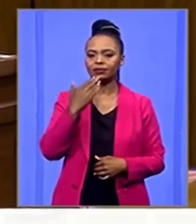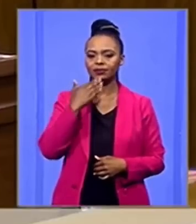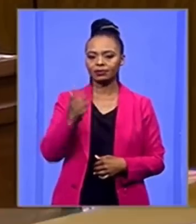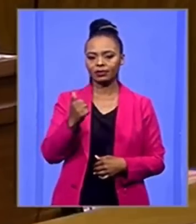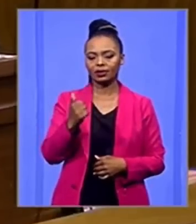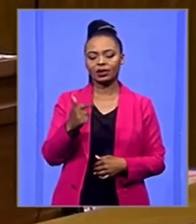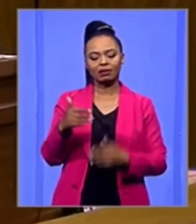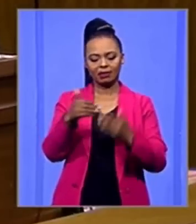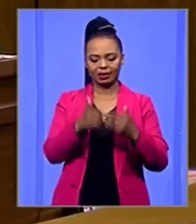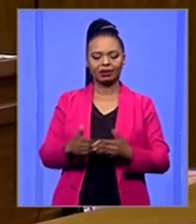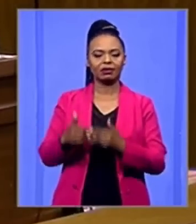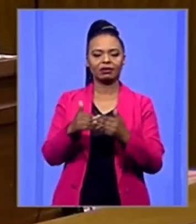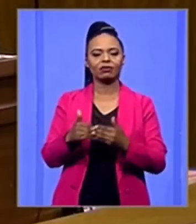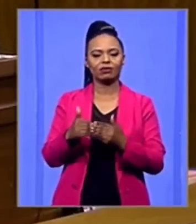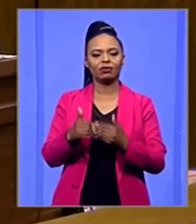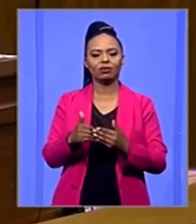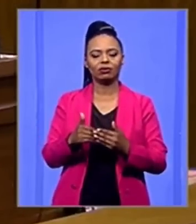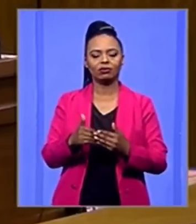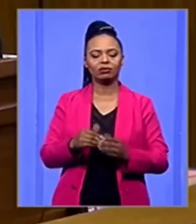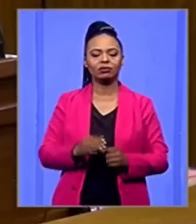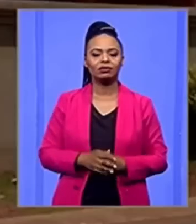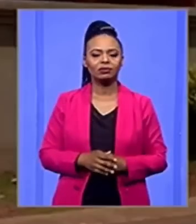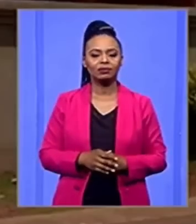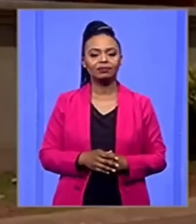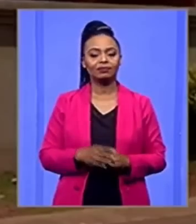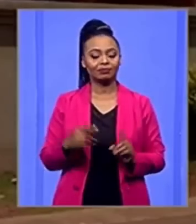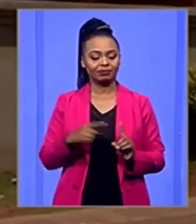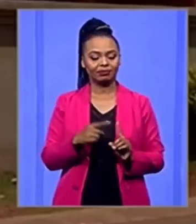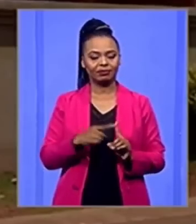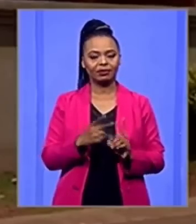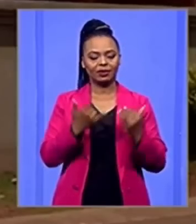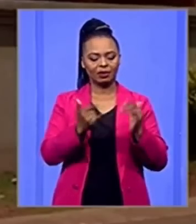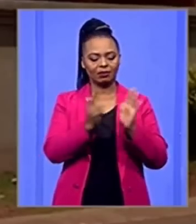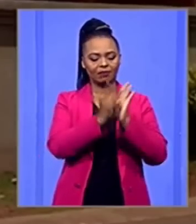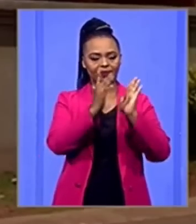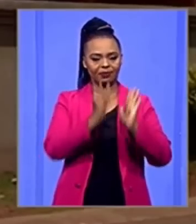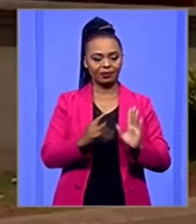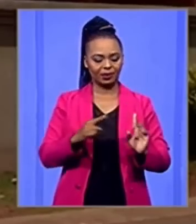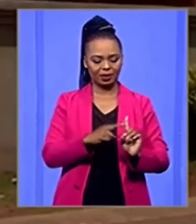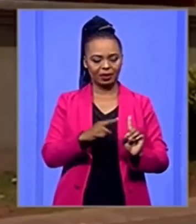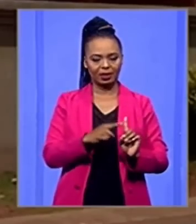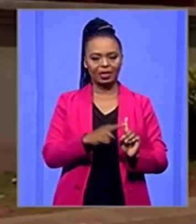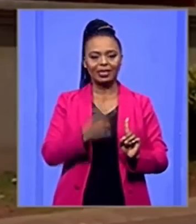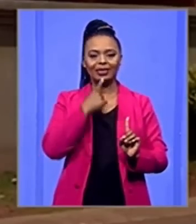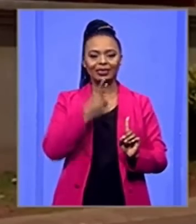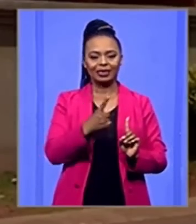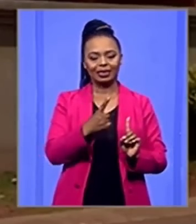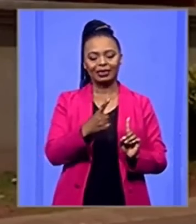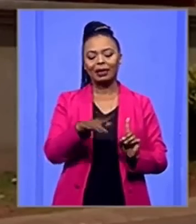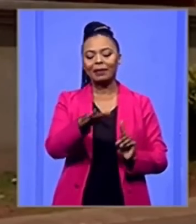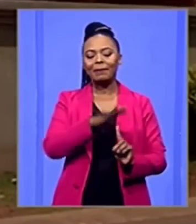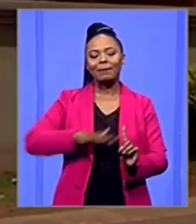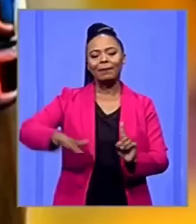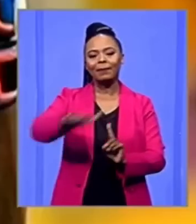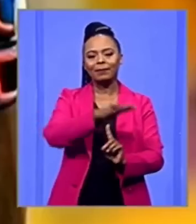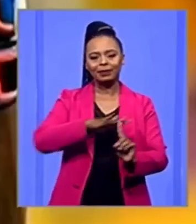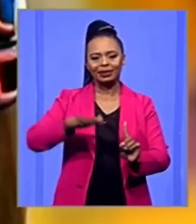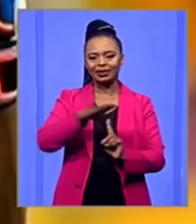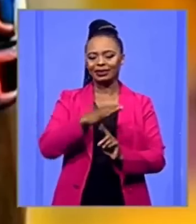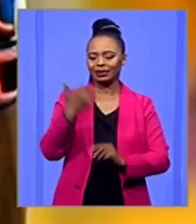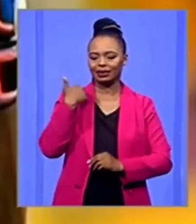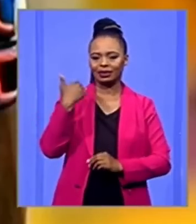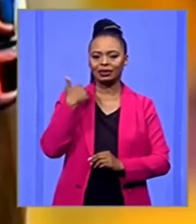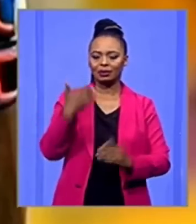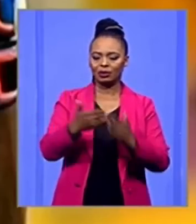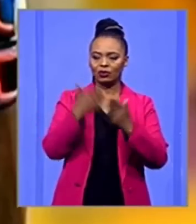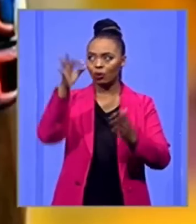Advocate Zandile Mshololo yo a emetša go malatofatšo wa bohlano molatong o ngangile ka la gore lefelo la bosenyi le be le šetše le fetlafetlakilwe le pele ga